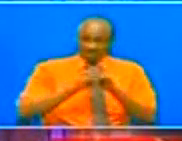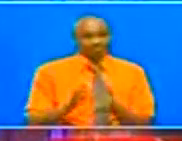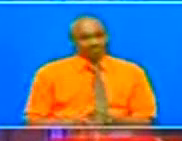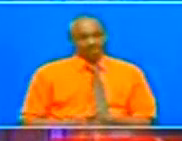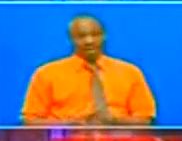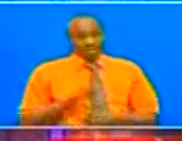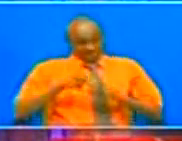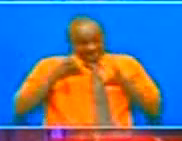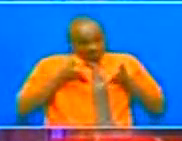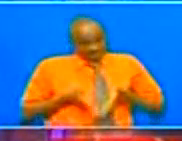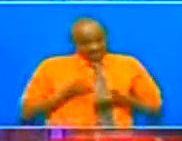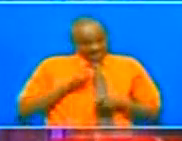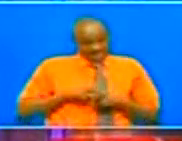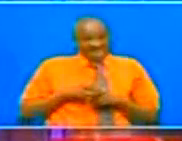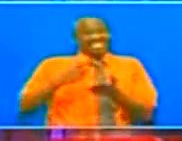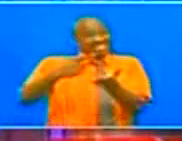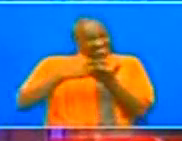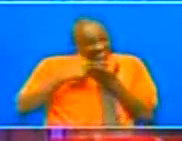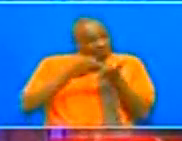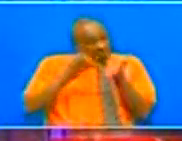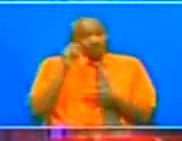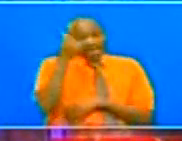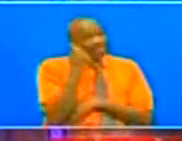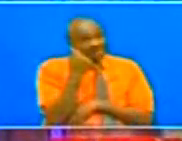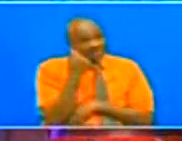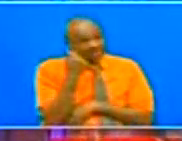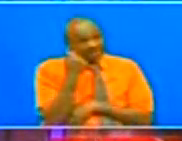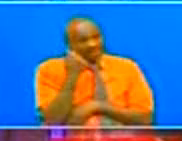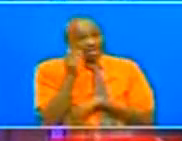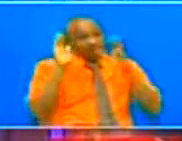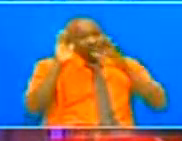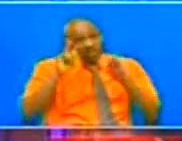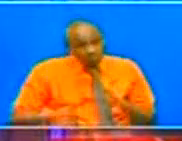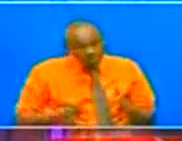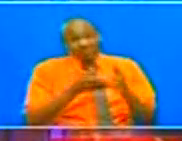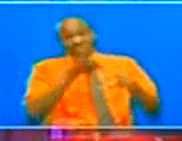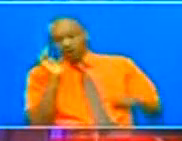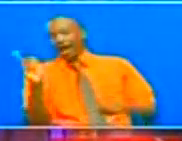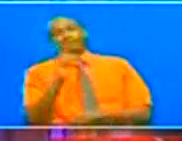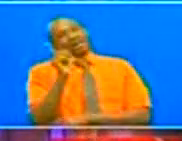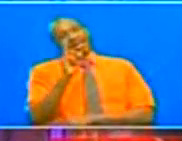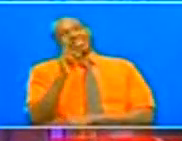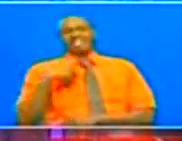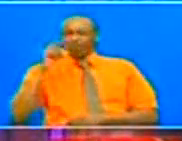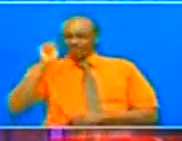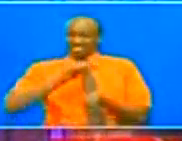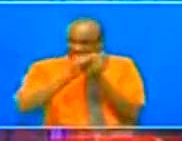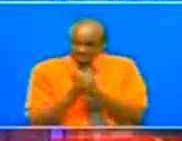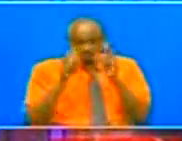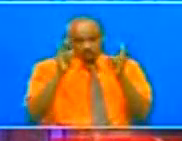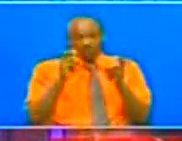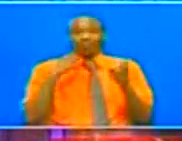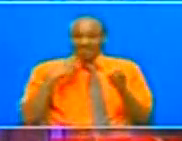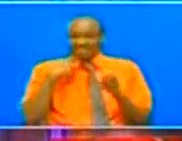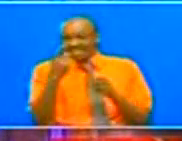where I sit, the discussion now in our country is not they should withdraw. The discussion in our country is what is